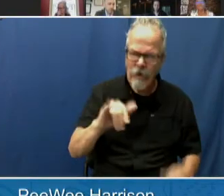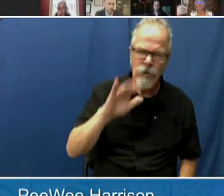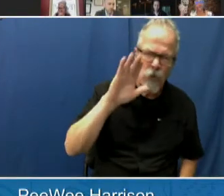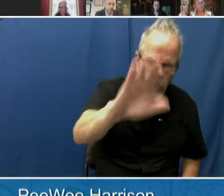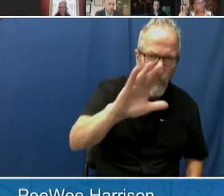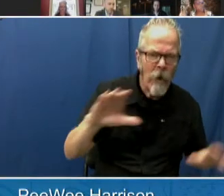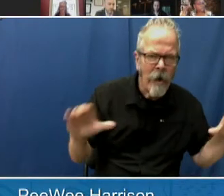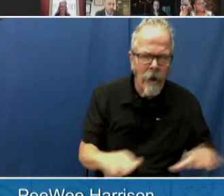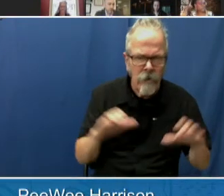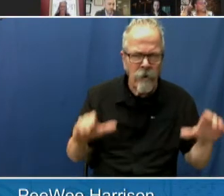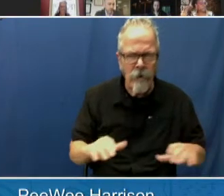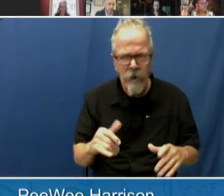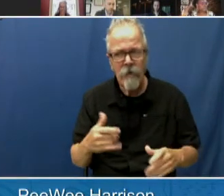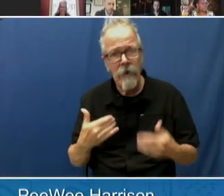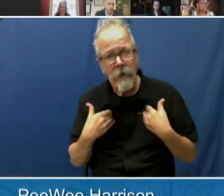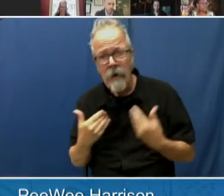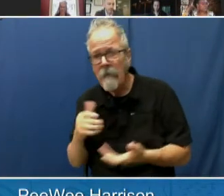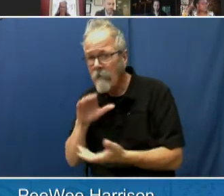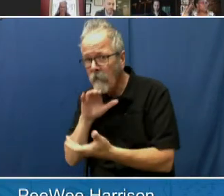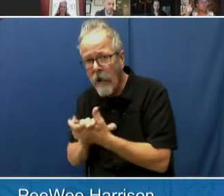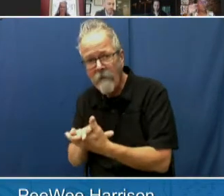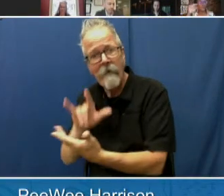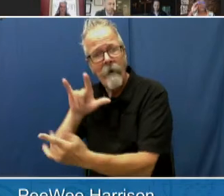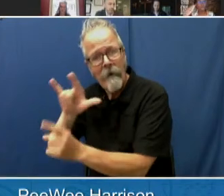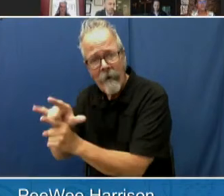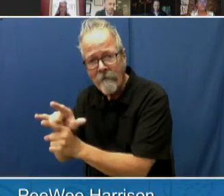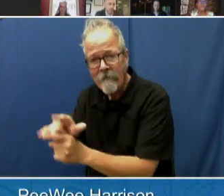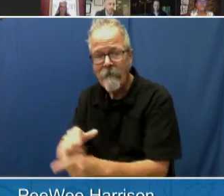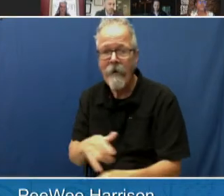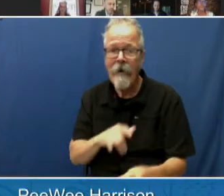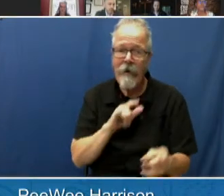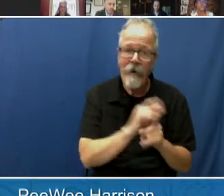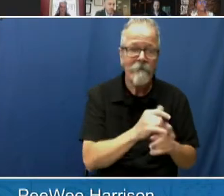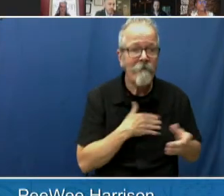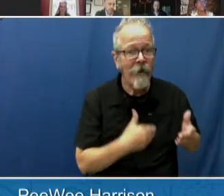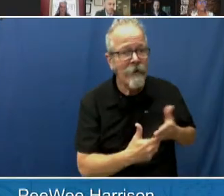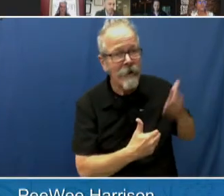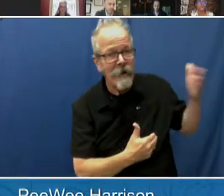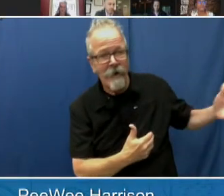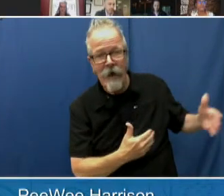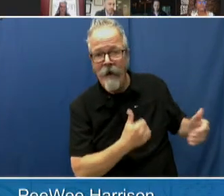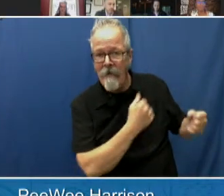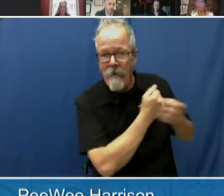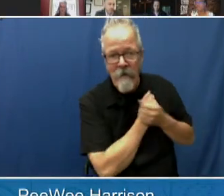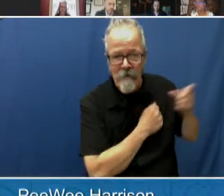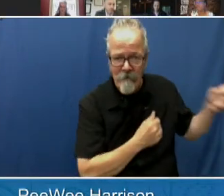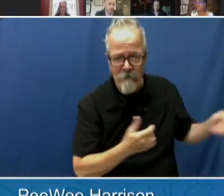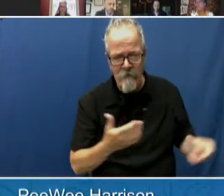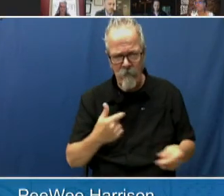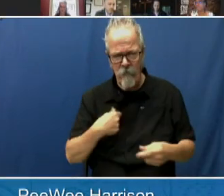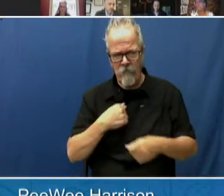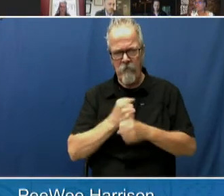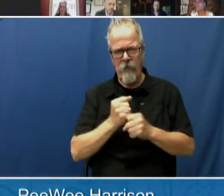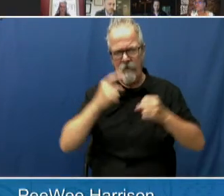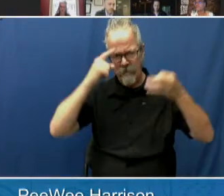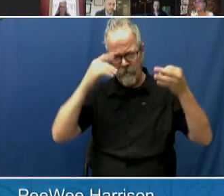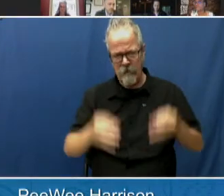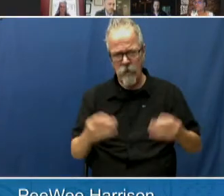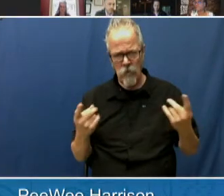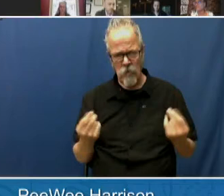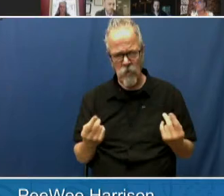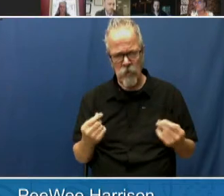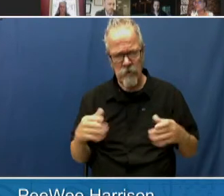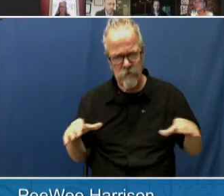neighbor. It's all on you, and it starts with us. It starts with me, it starts with you, and it leads to a bigger future. I